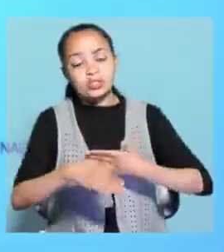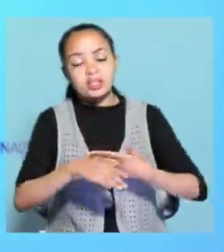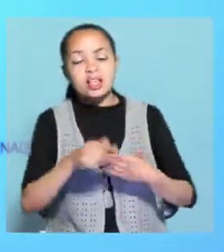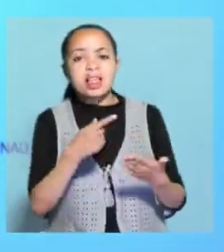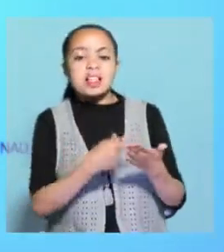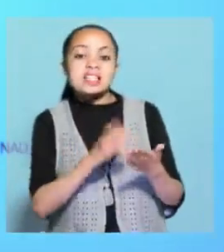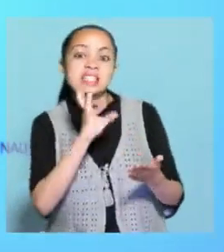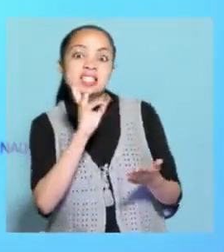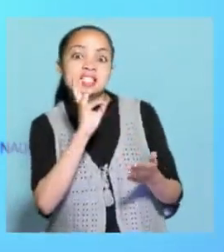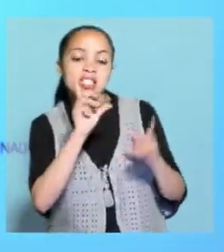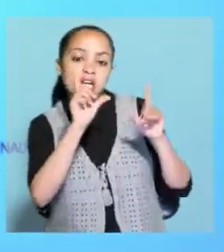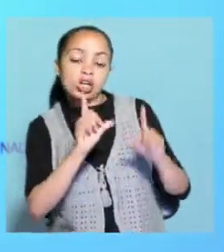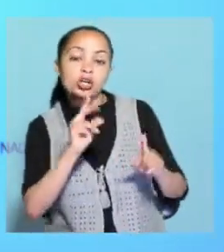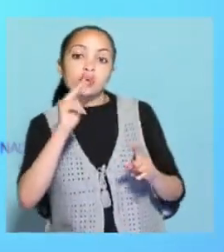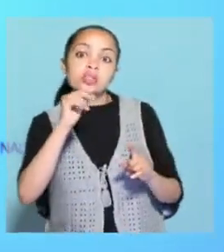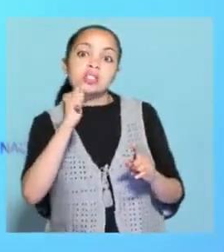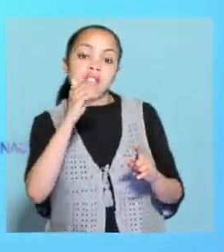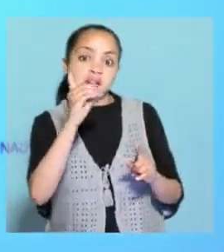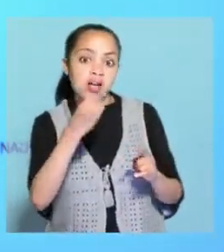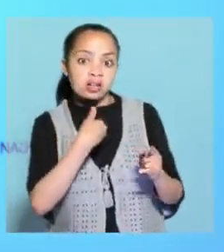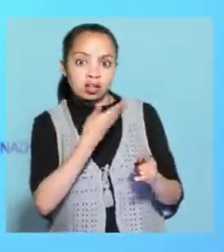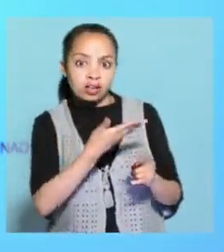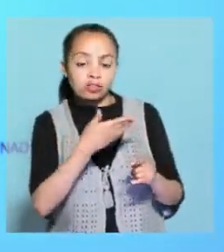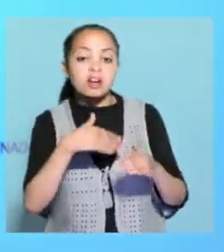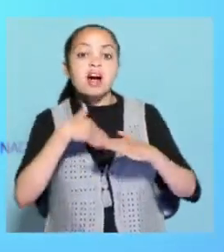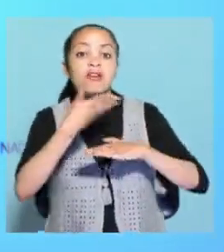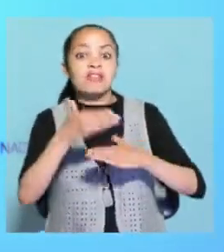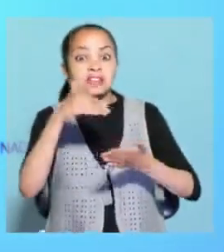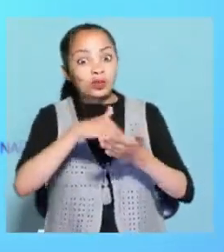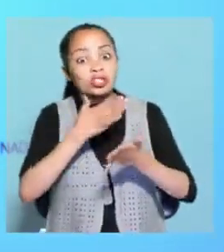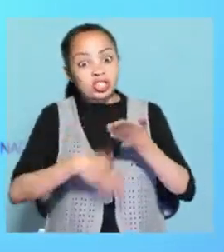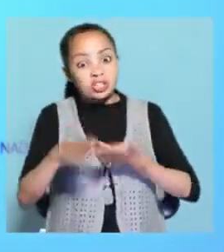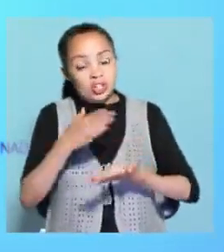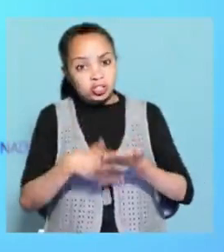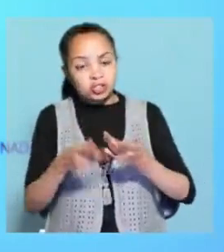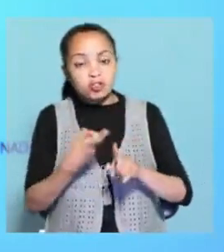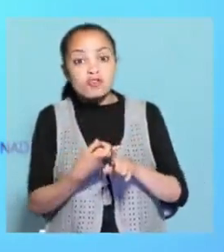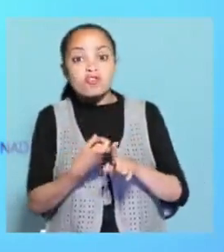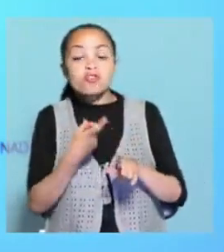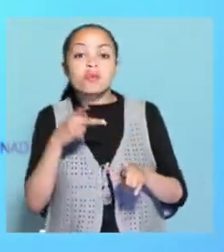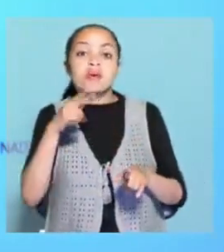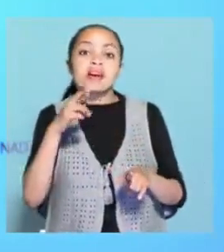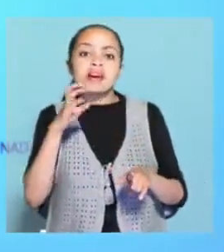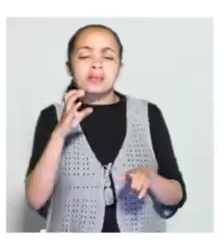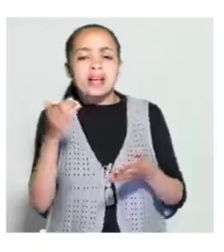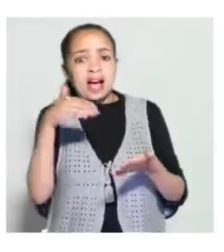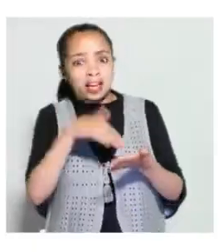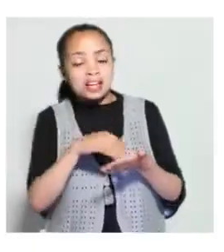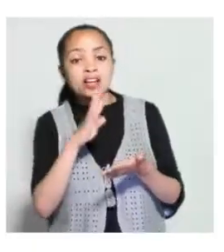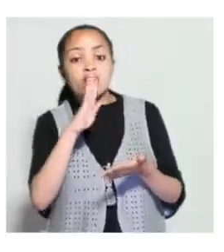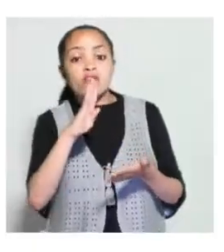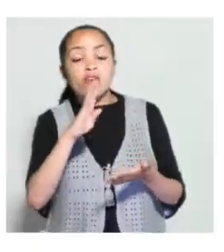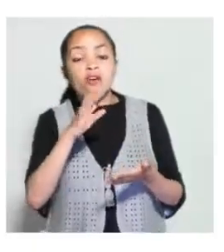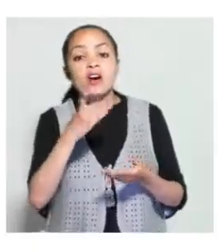is 6 reduced NAD produced after regeneration from Kreps cycle, and again 4